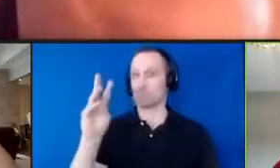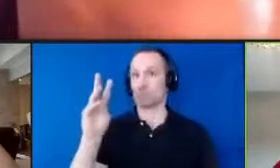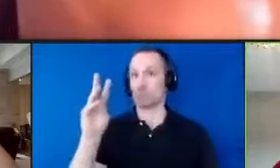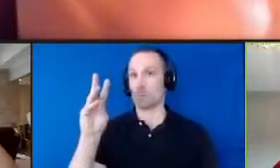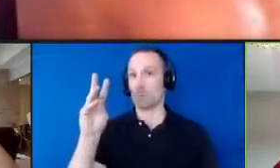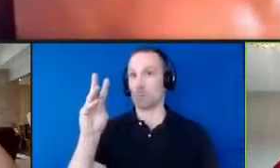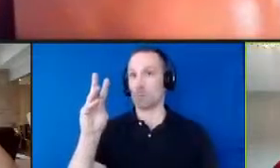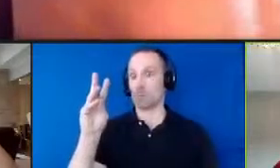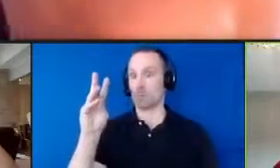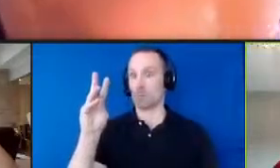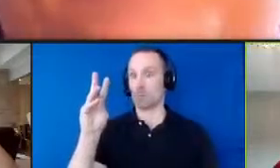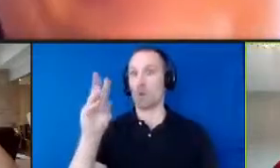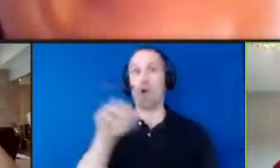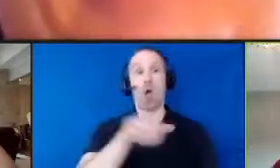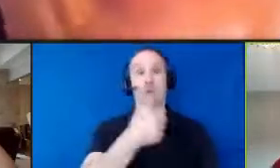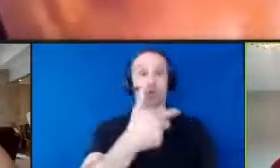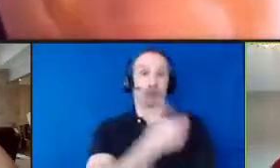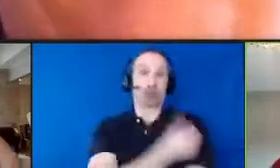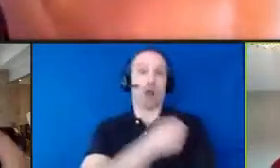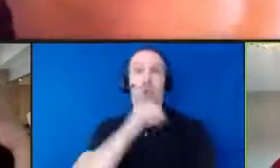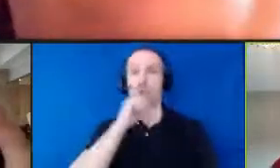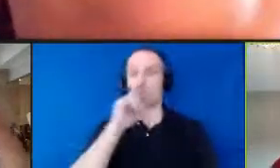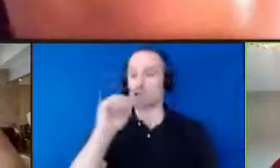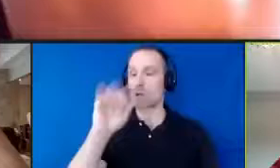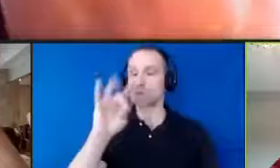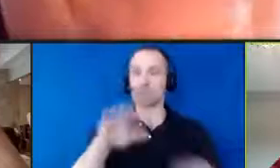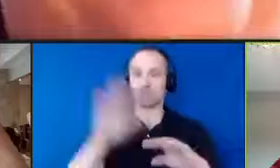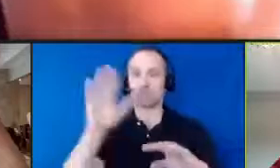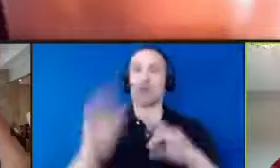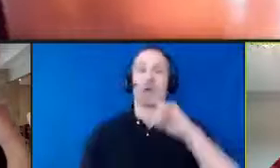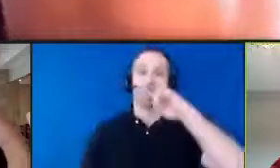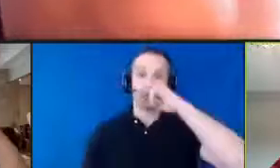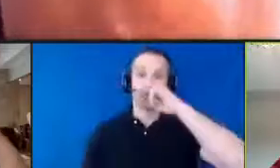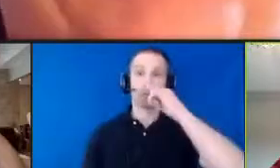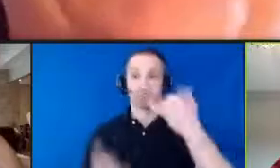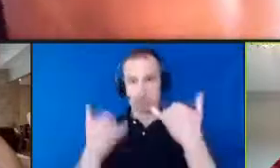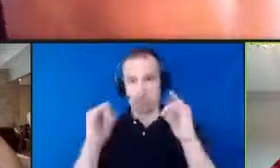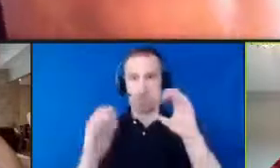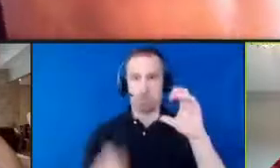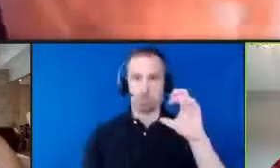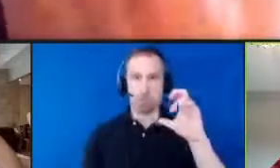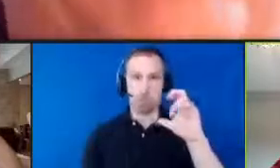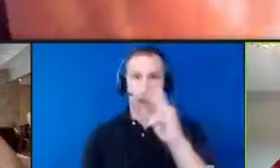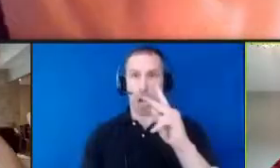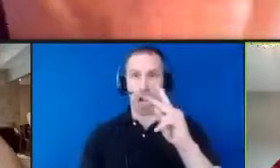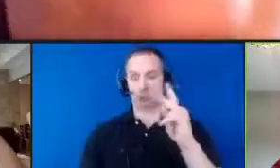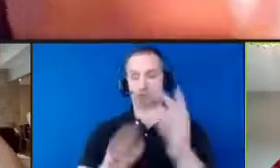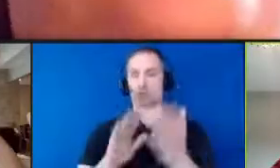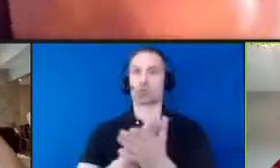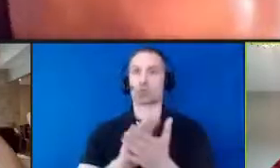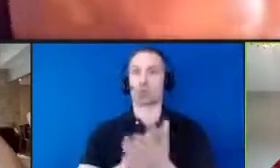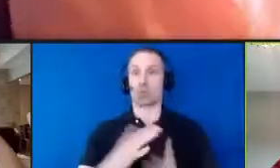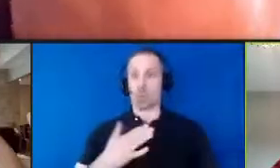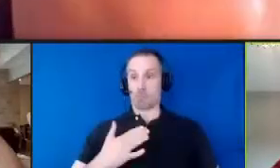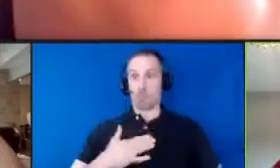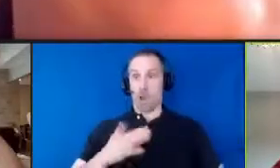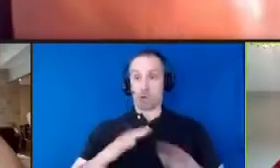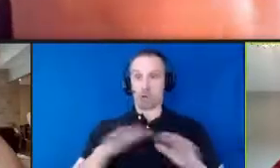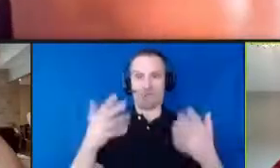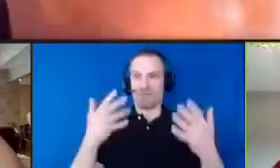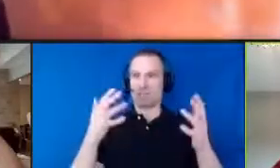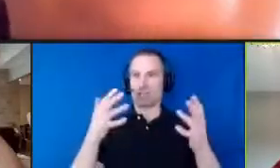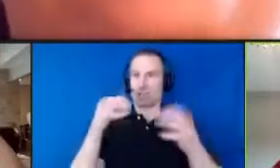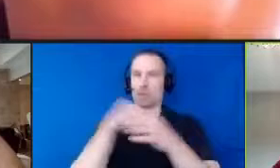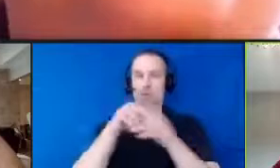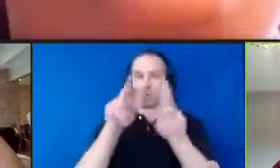for 18 and older. Kids can still go back to school. My children have been back in school in person